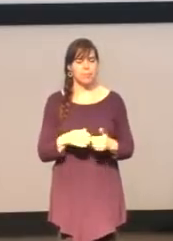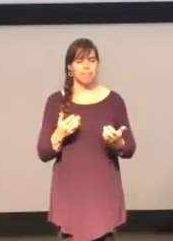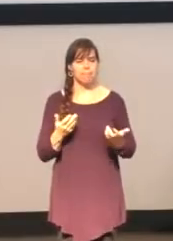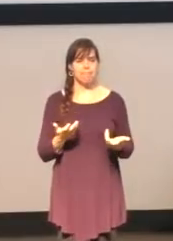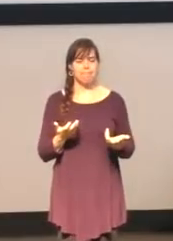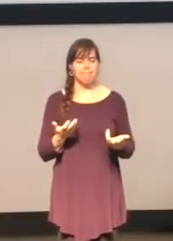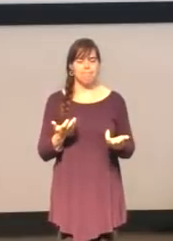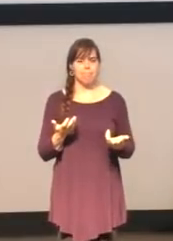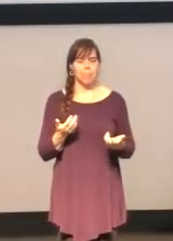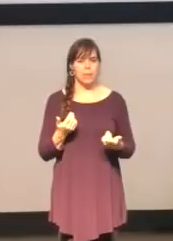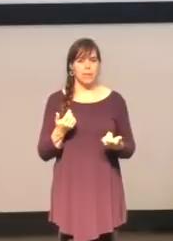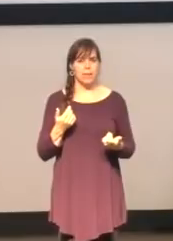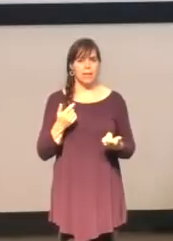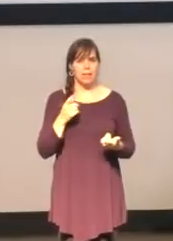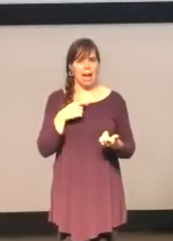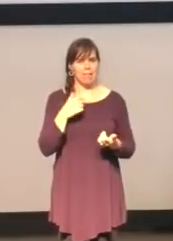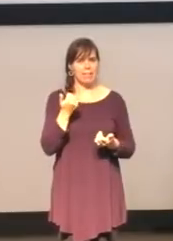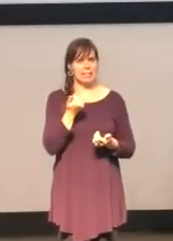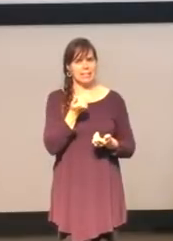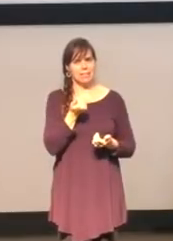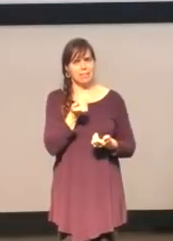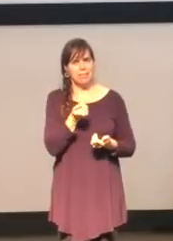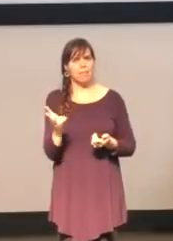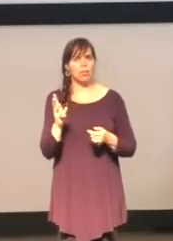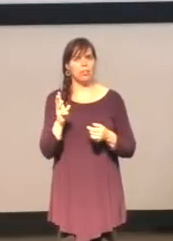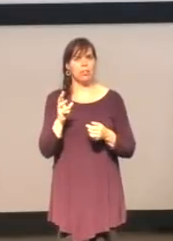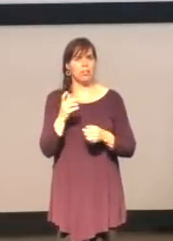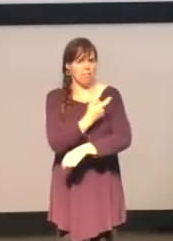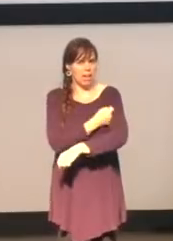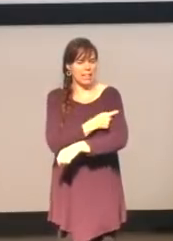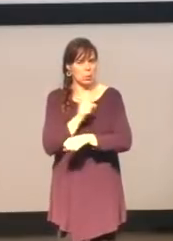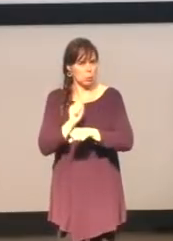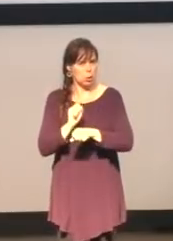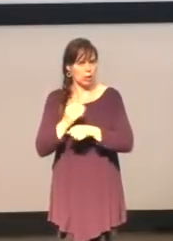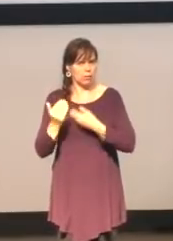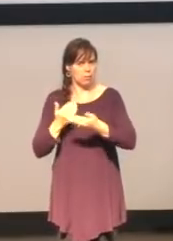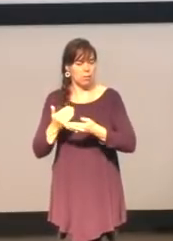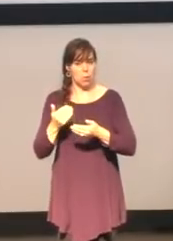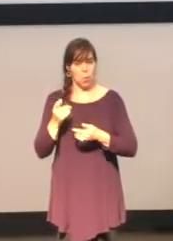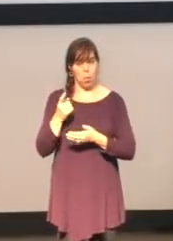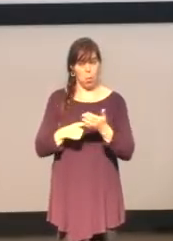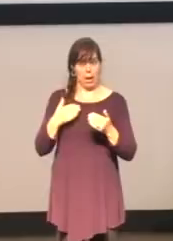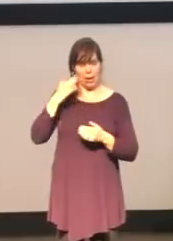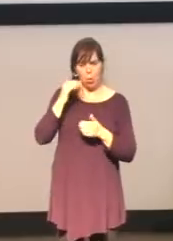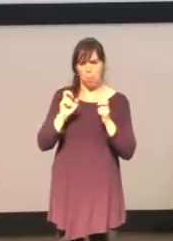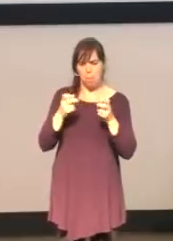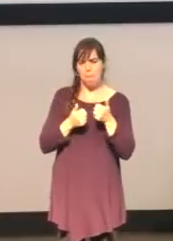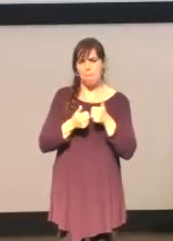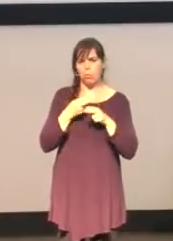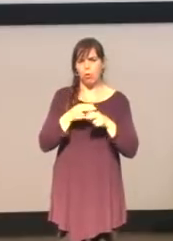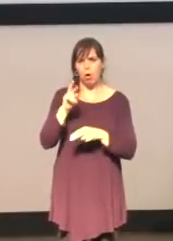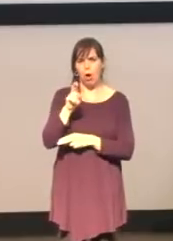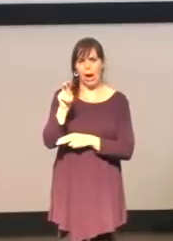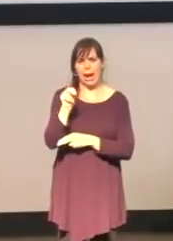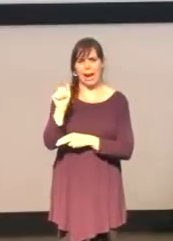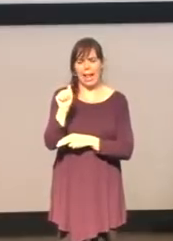I would just say that there are several, vaccines, and the ones I'm aware of are mostly RNA vaccines, and